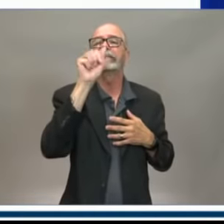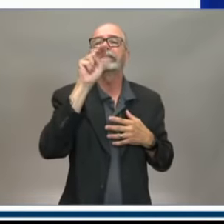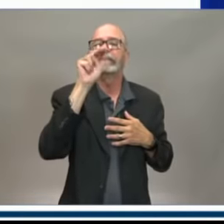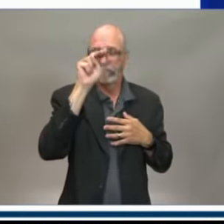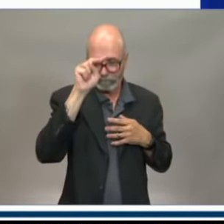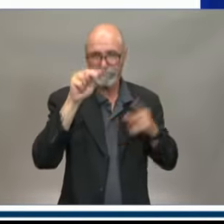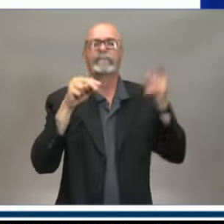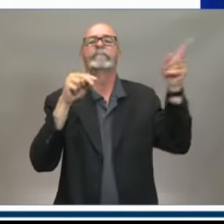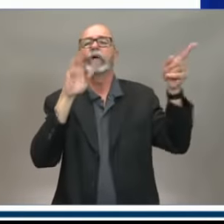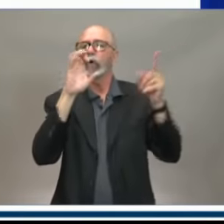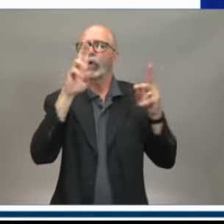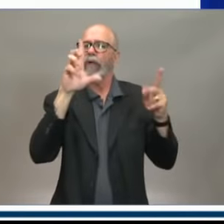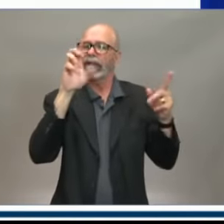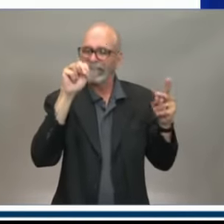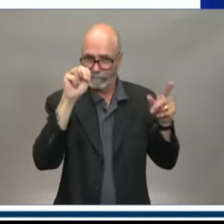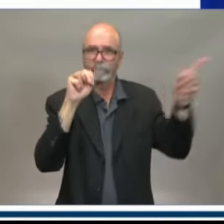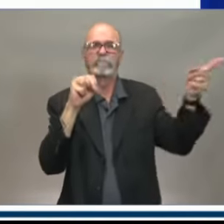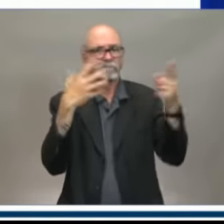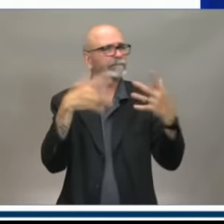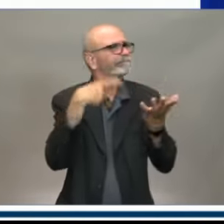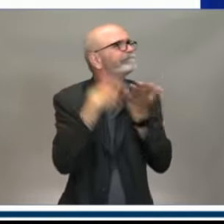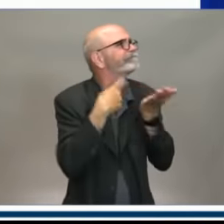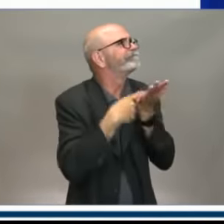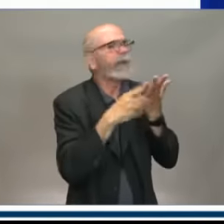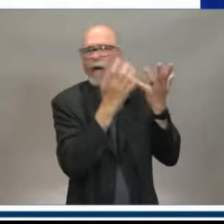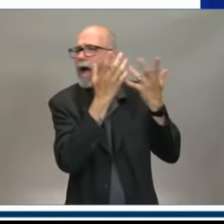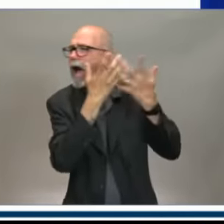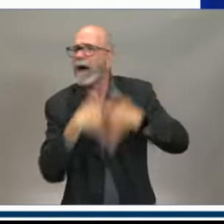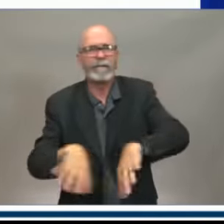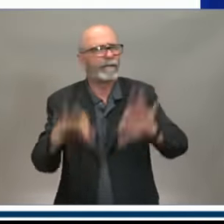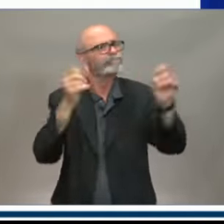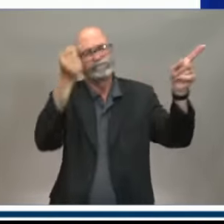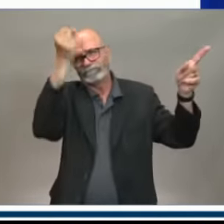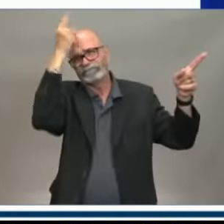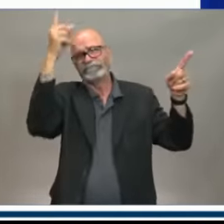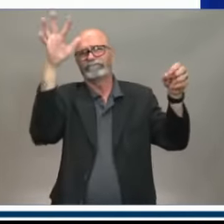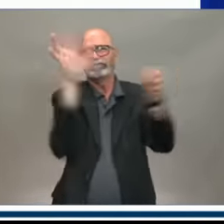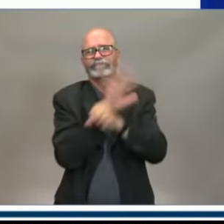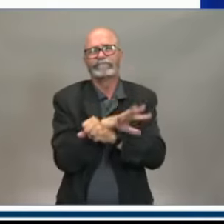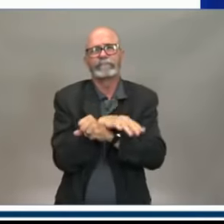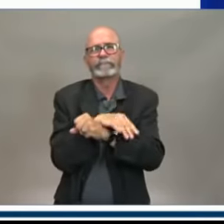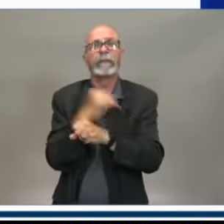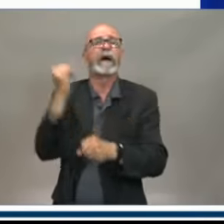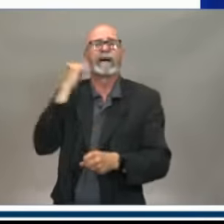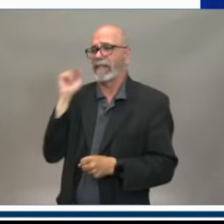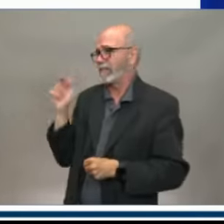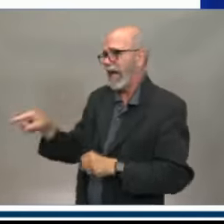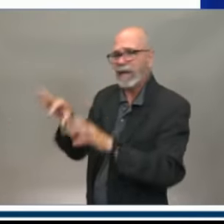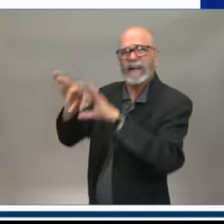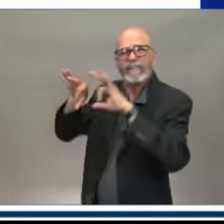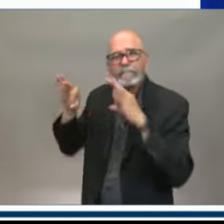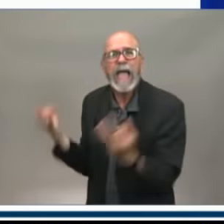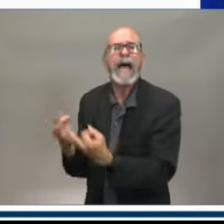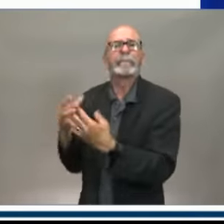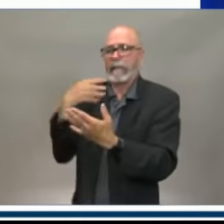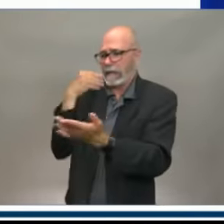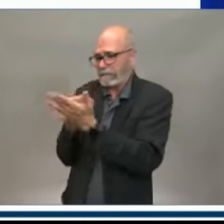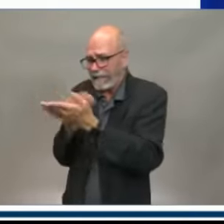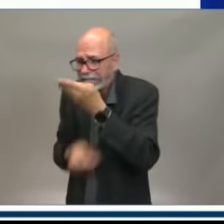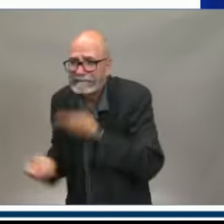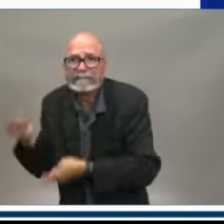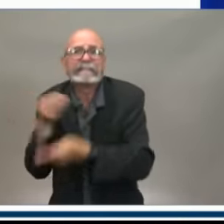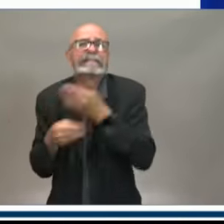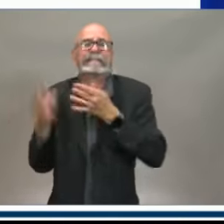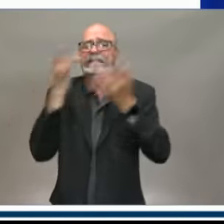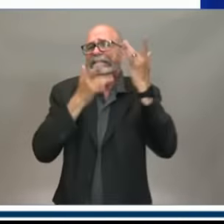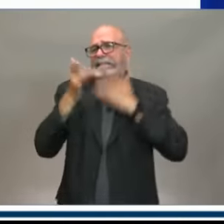I fully understand the impact on families, the incomes of these businesses, and we're doing